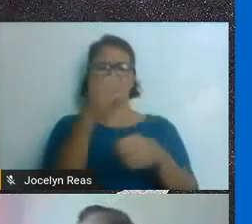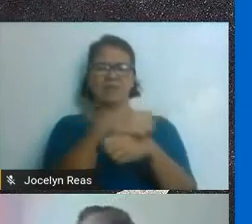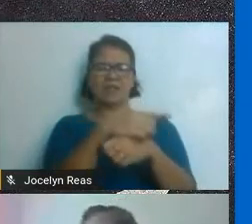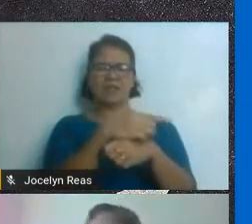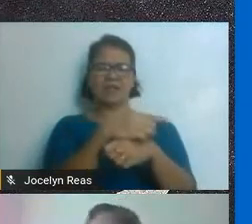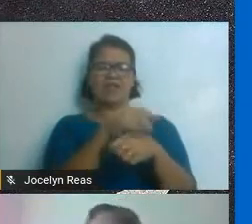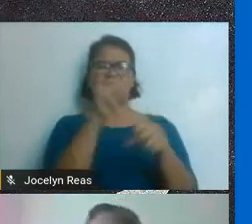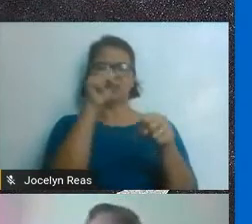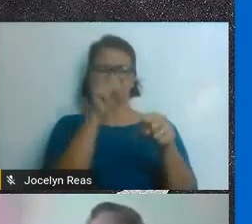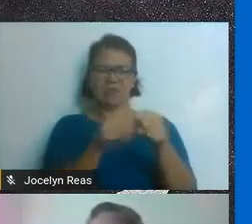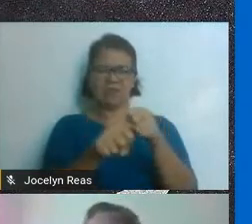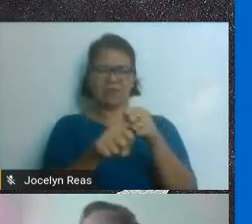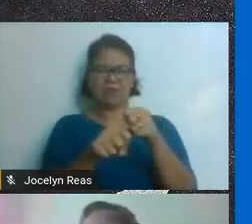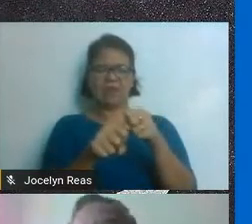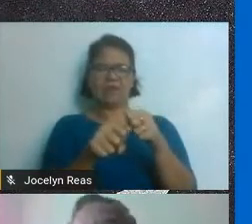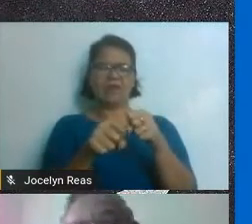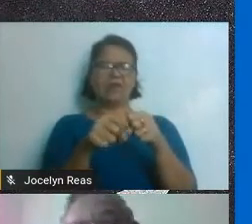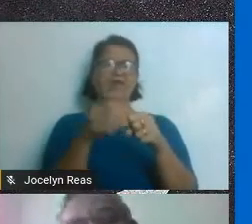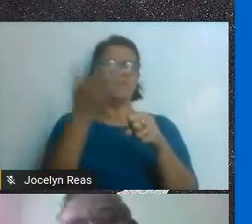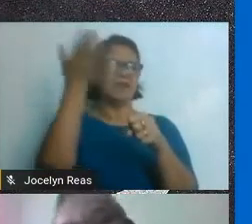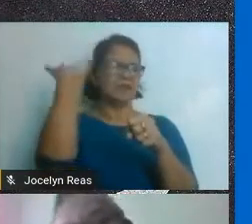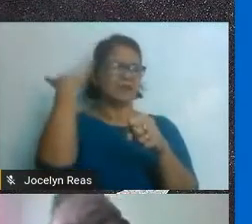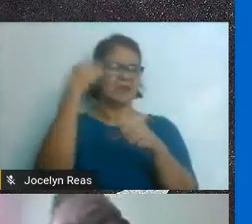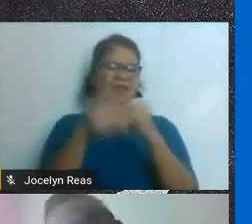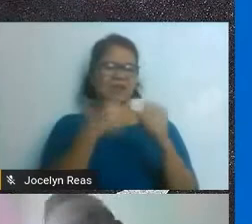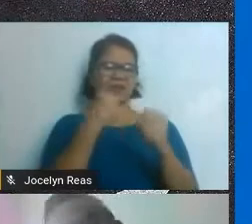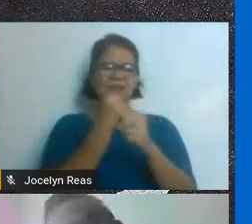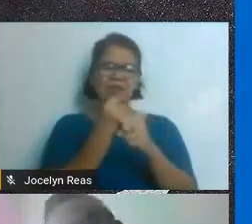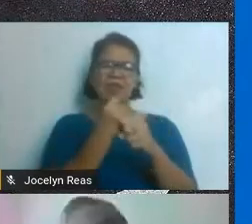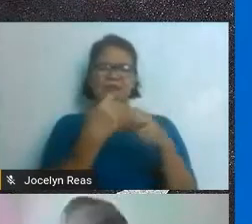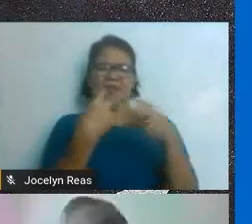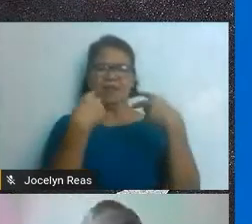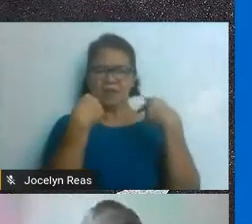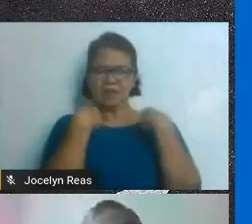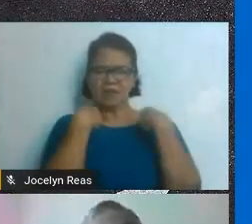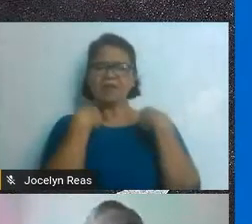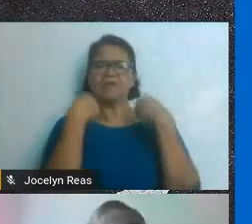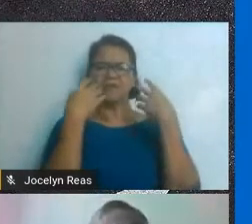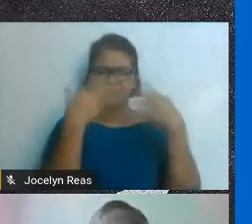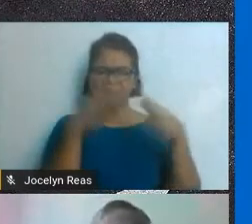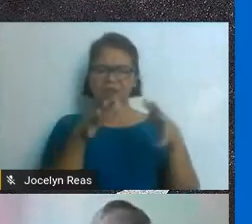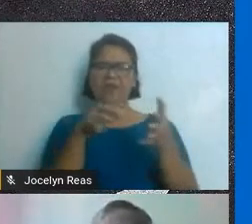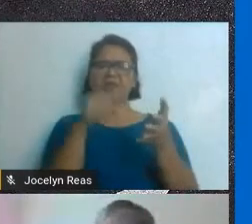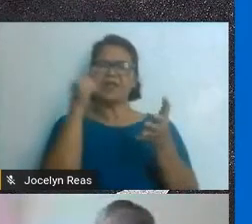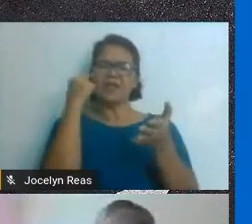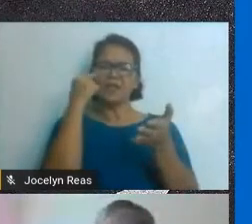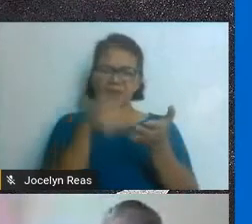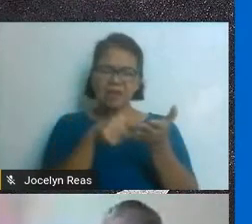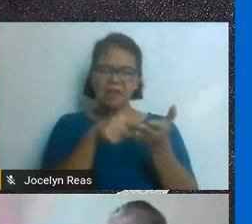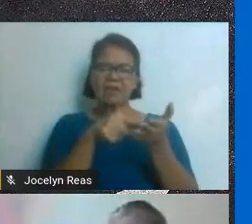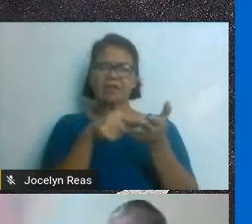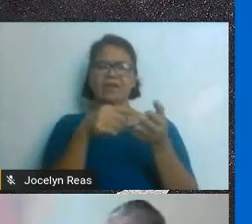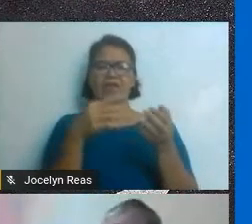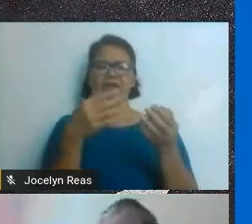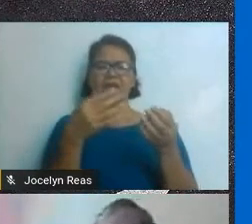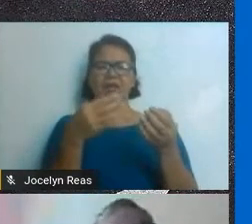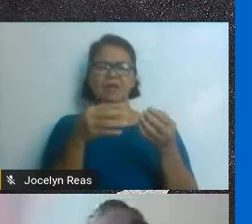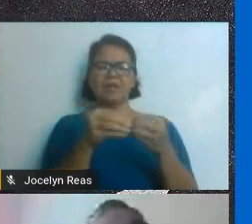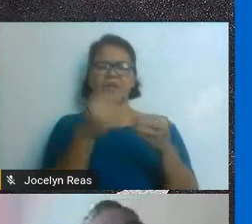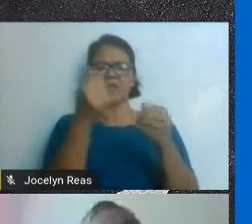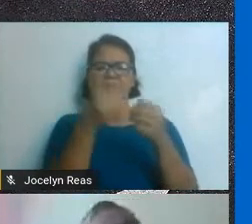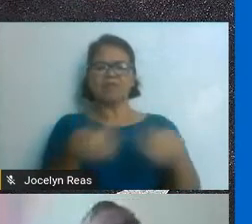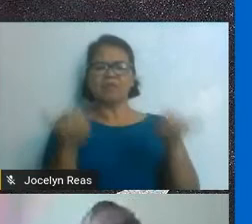last year, we were already starting to identify the essential learning competencies in our effort to streamline, indeed, the curriculum.